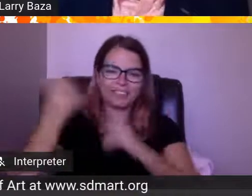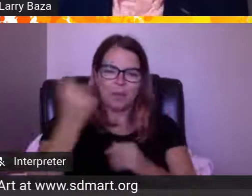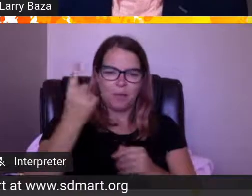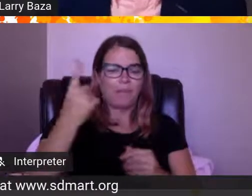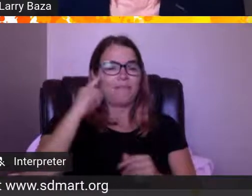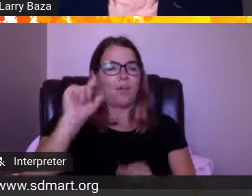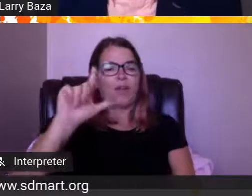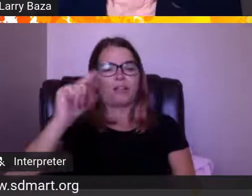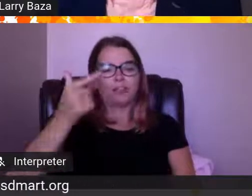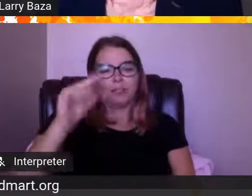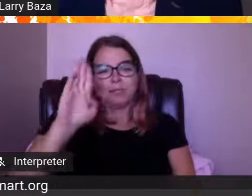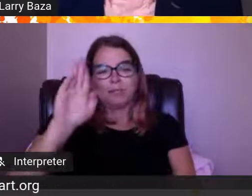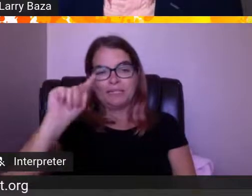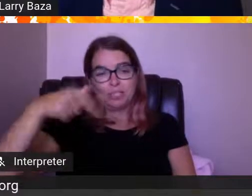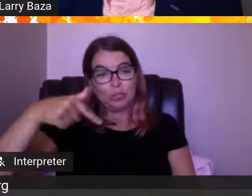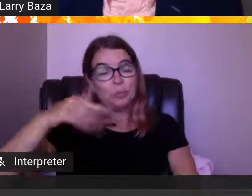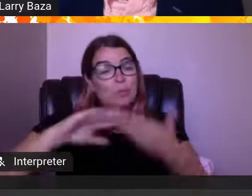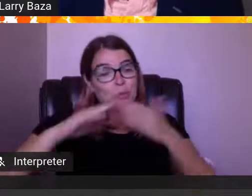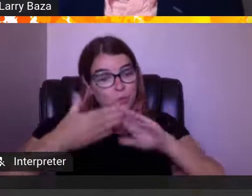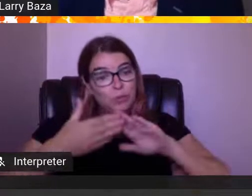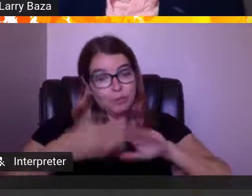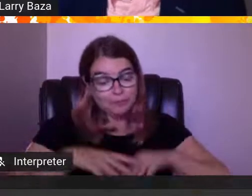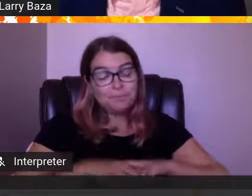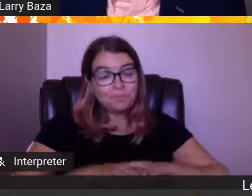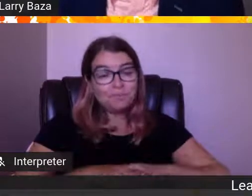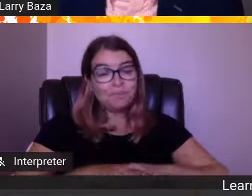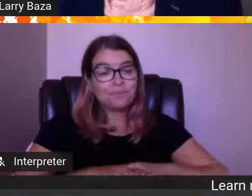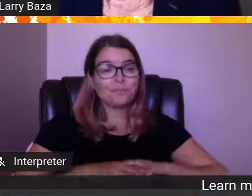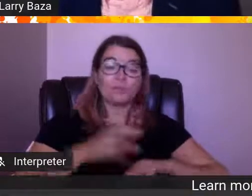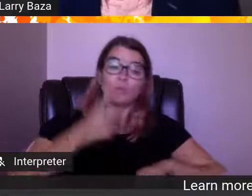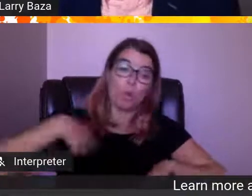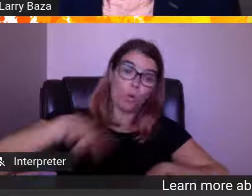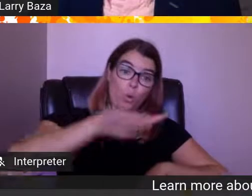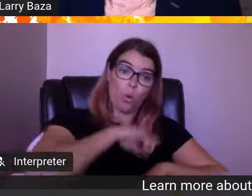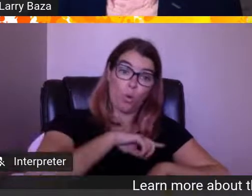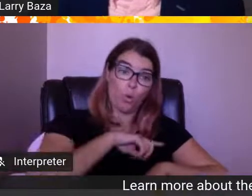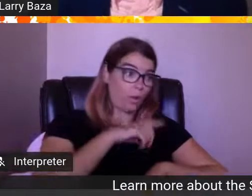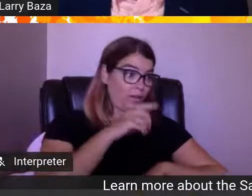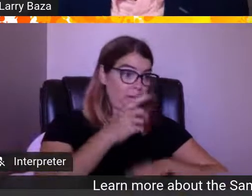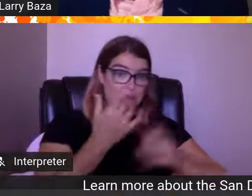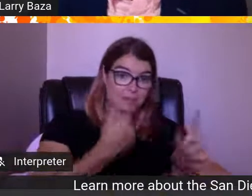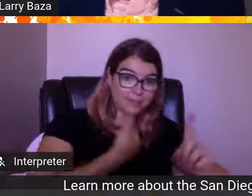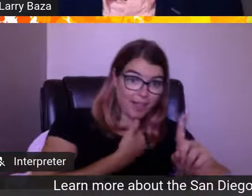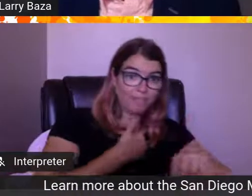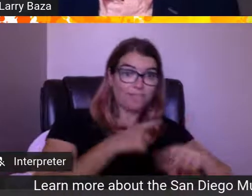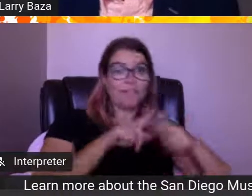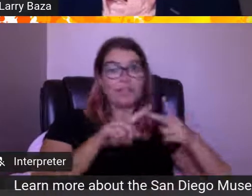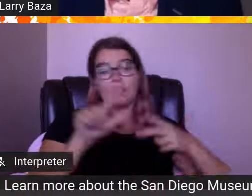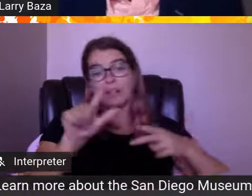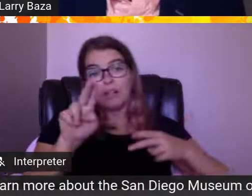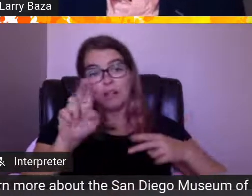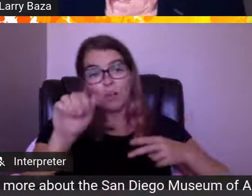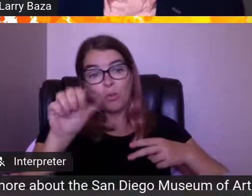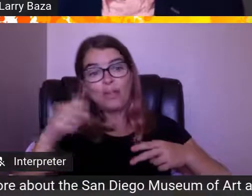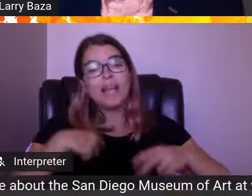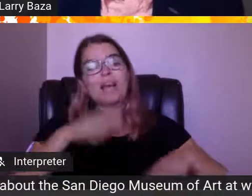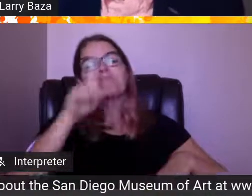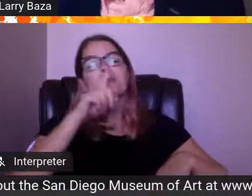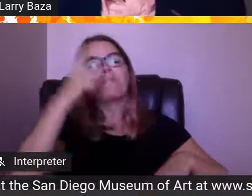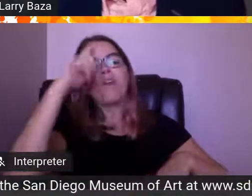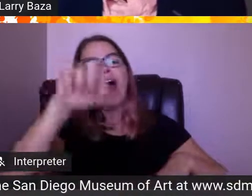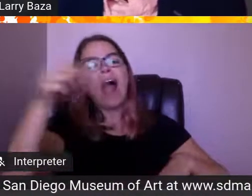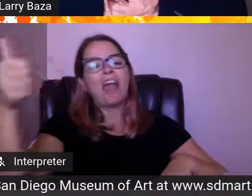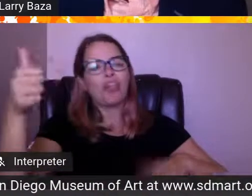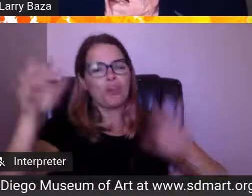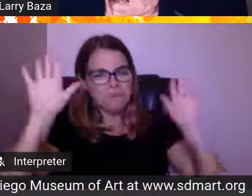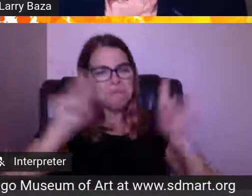community, which those of us like myself and Lucas, and I won't speak for anybody else, but I